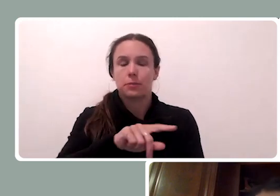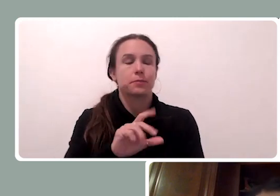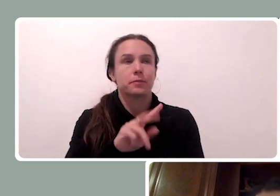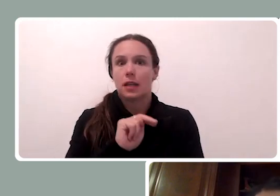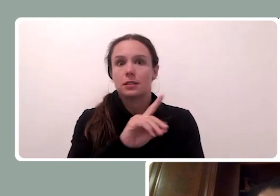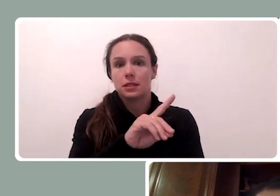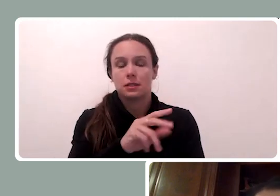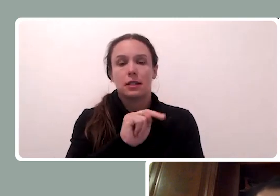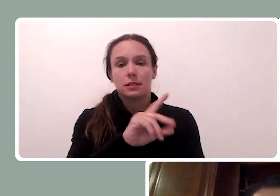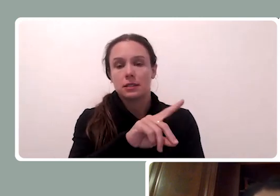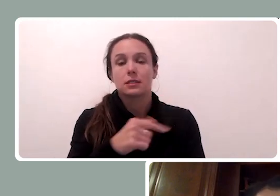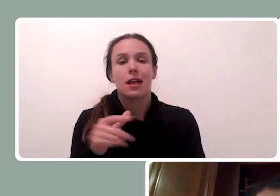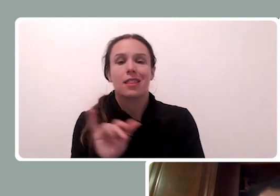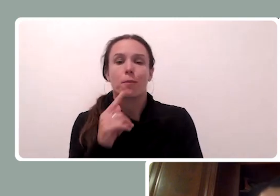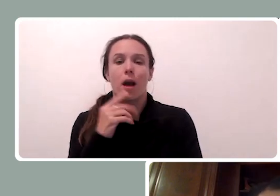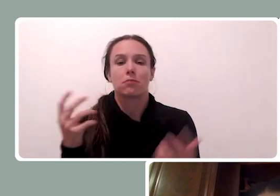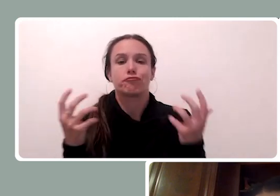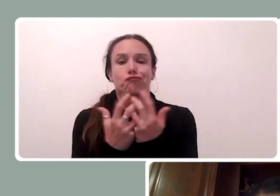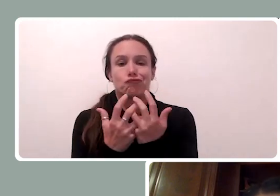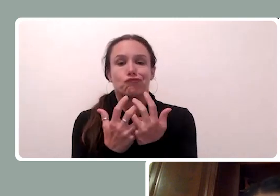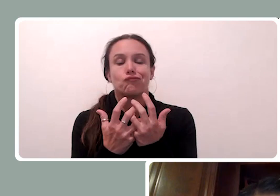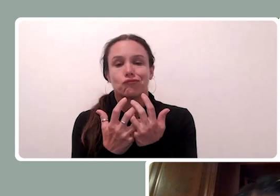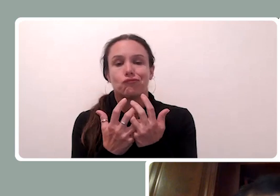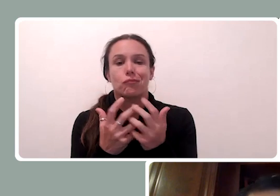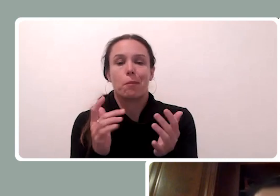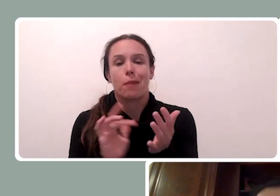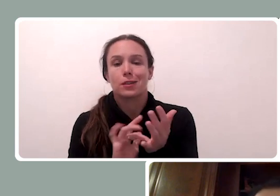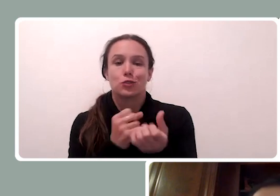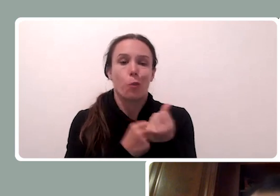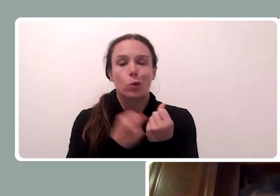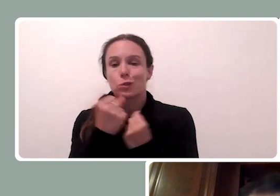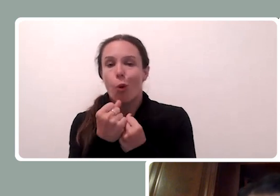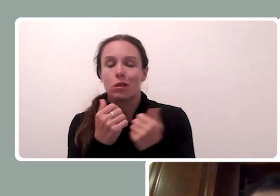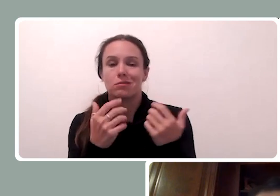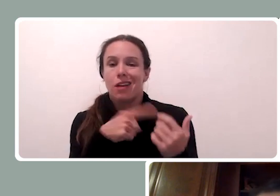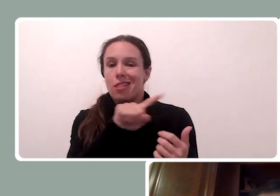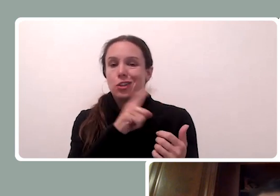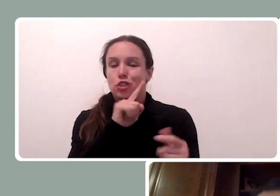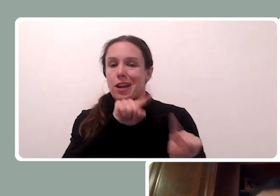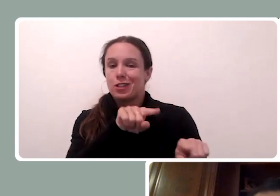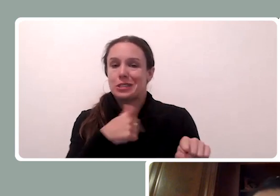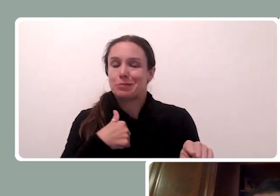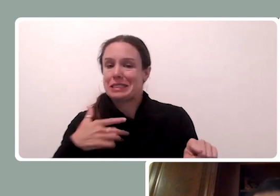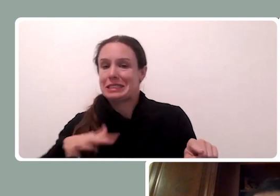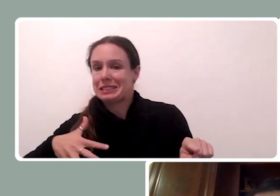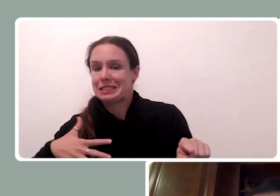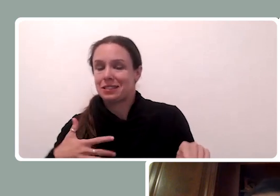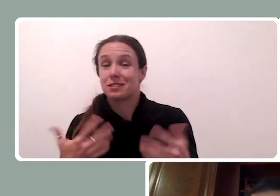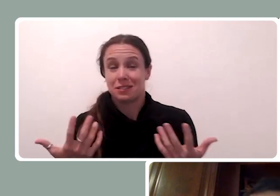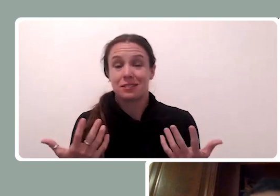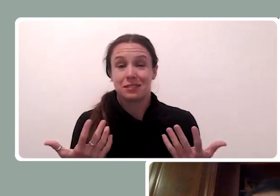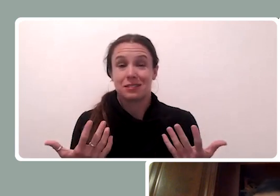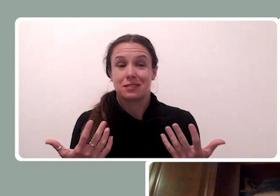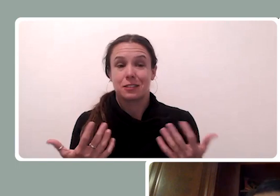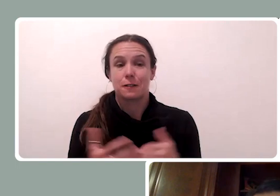are kind of my complementary medicine support person to answer that question. So that's kind of what the good part